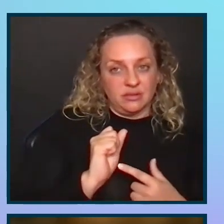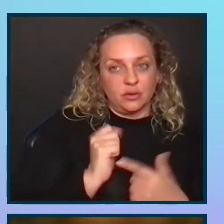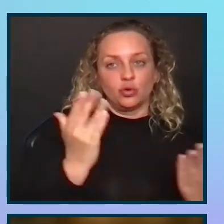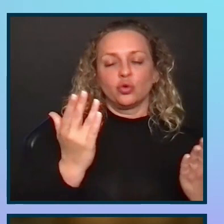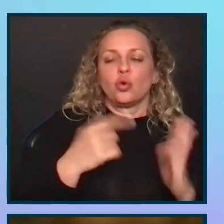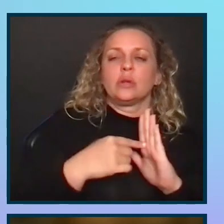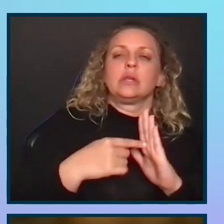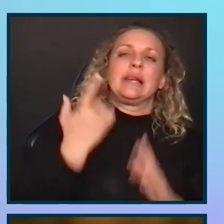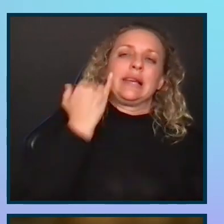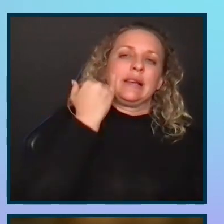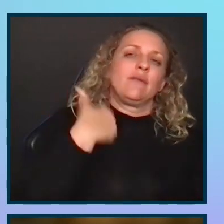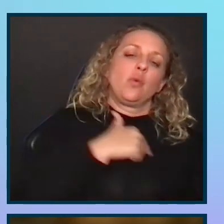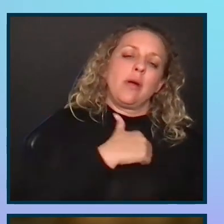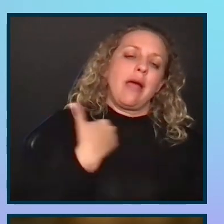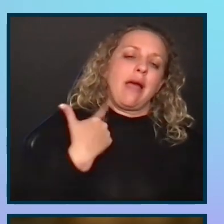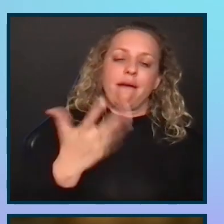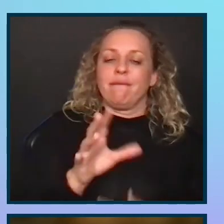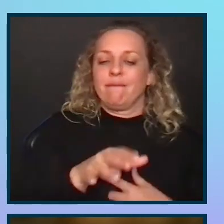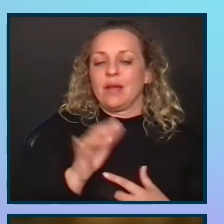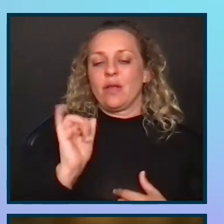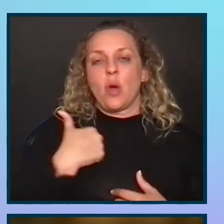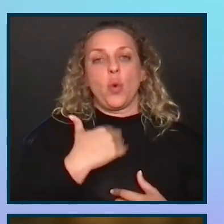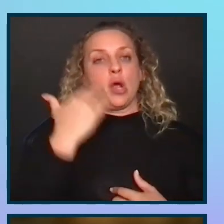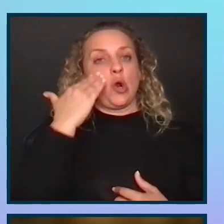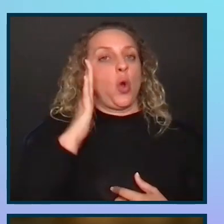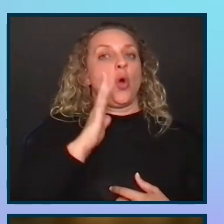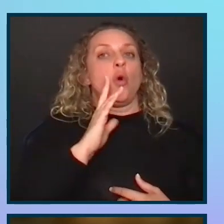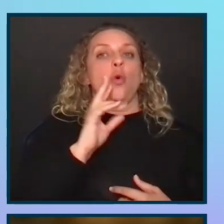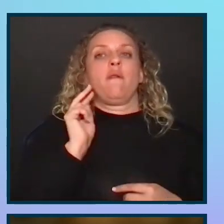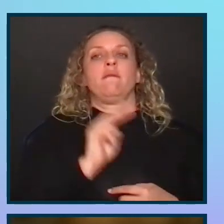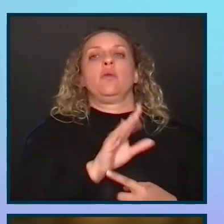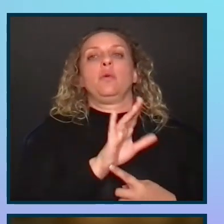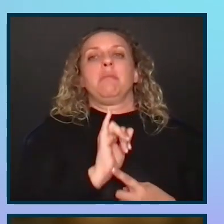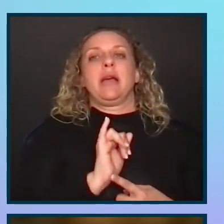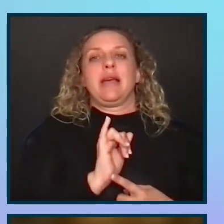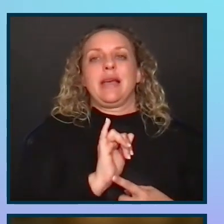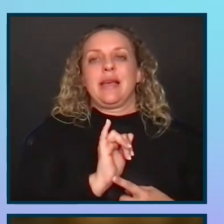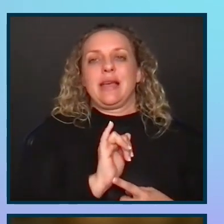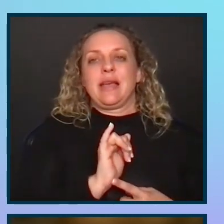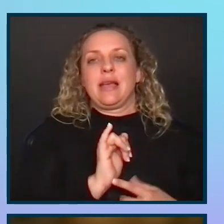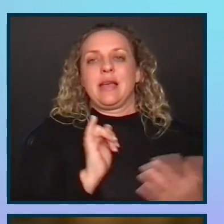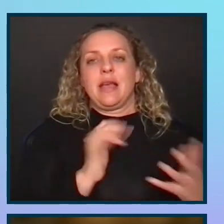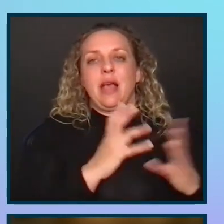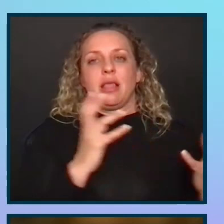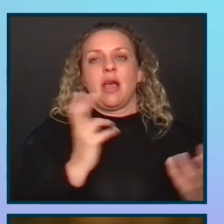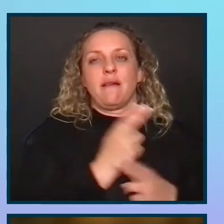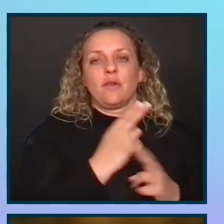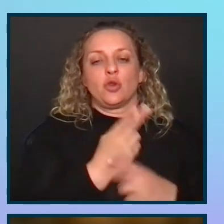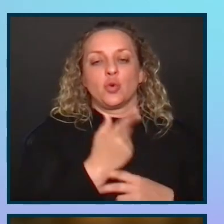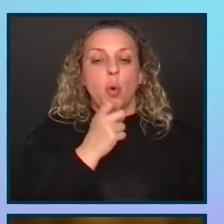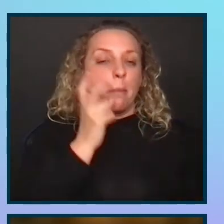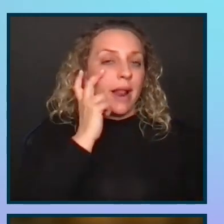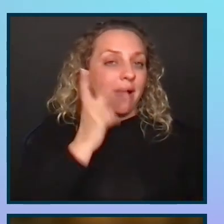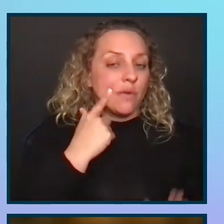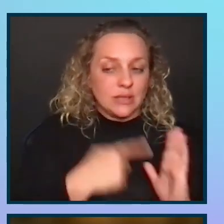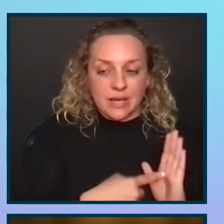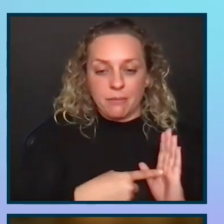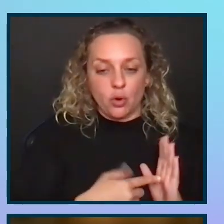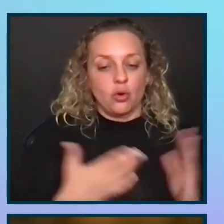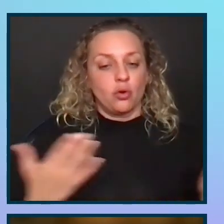we have a video that we know is viewed by a lot of users who are blind, for